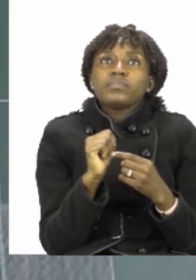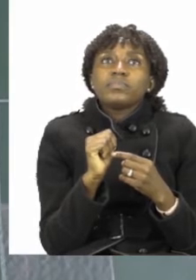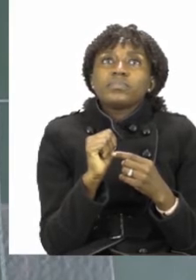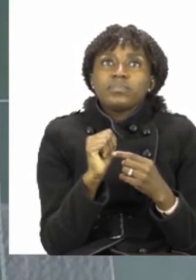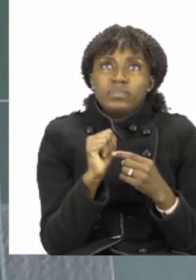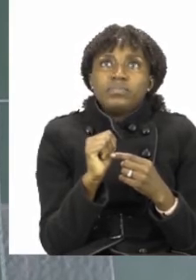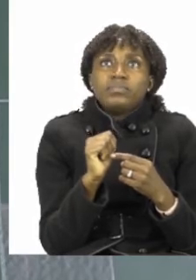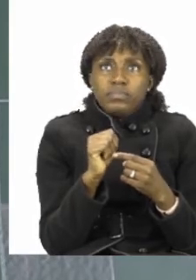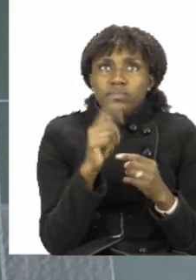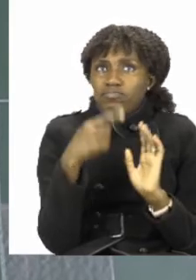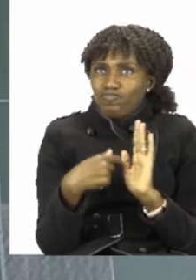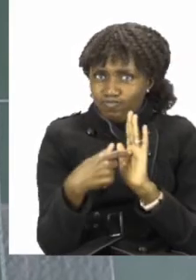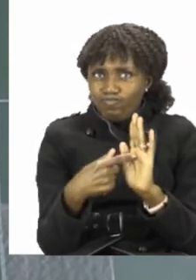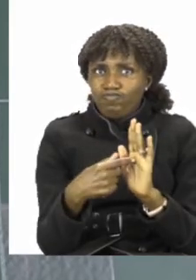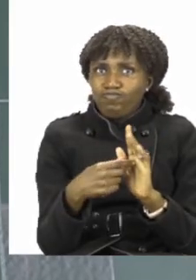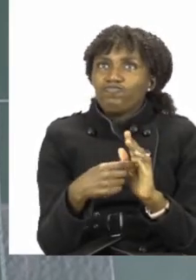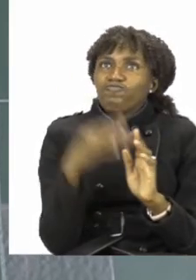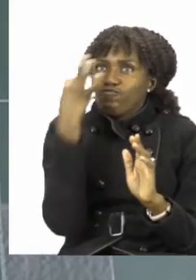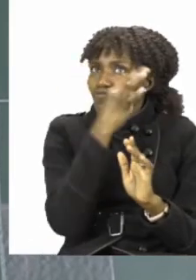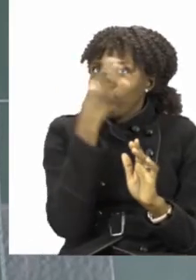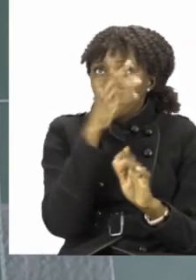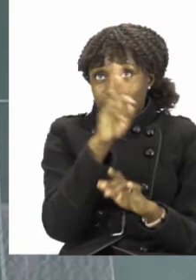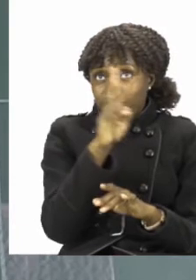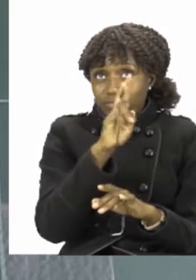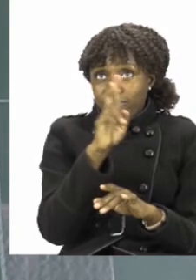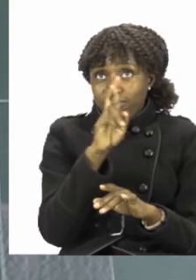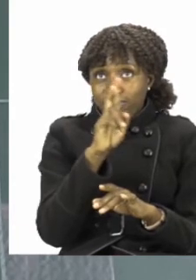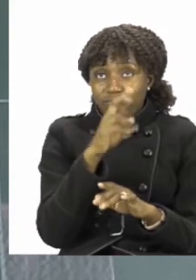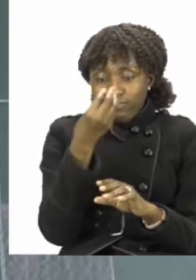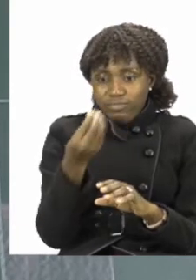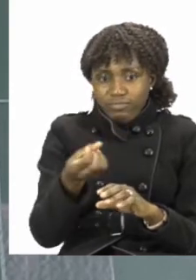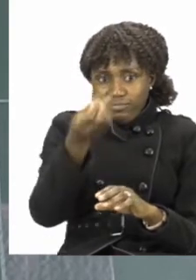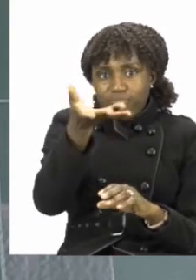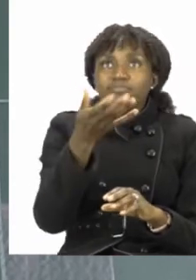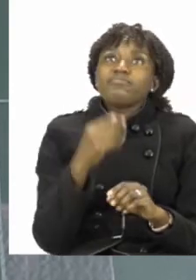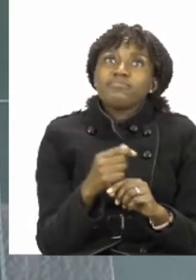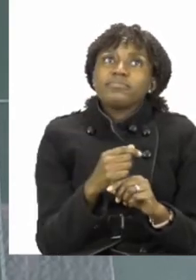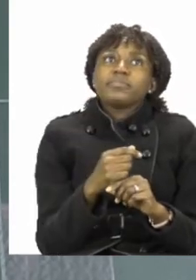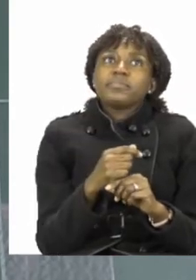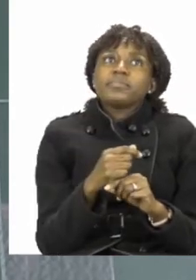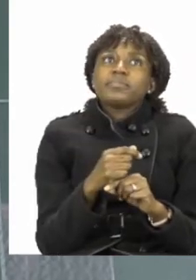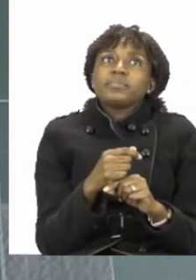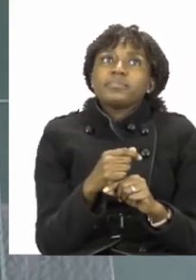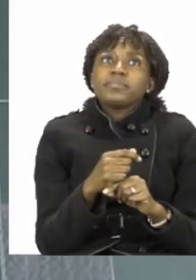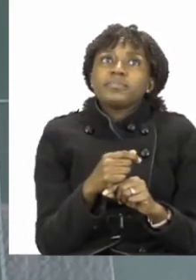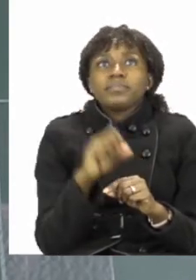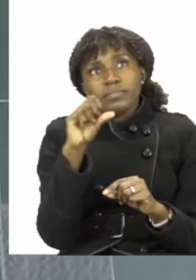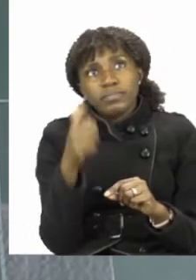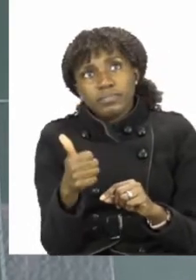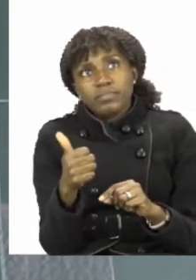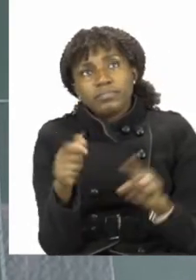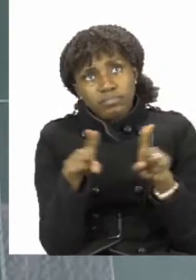this represents the roses that were brought by the 14 children. For the other ones, it's